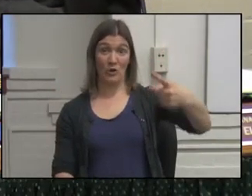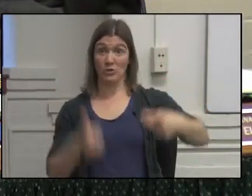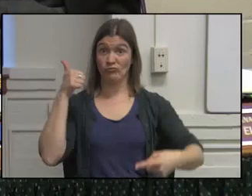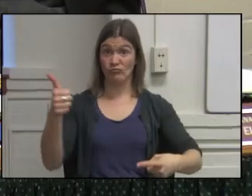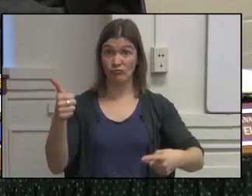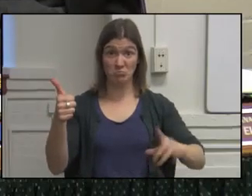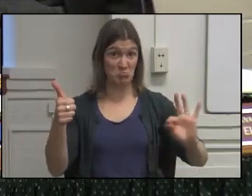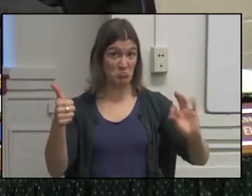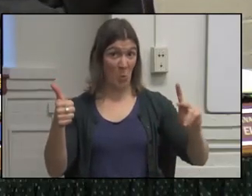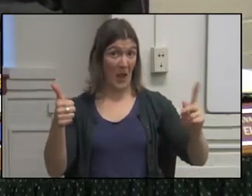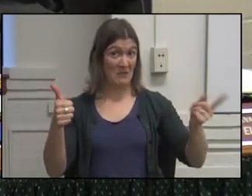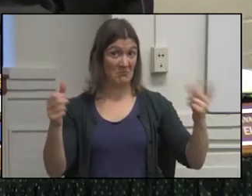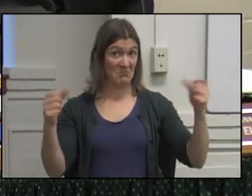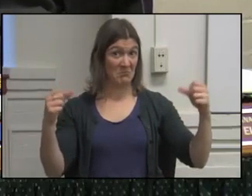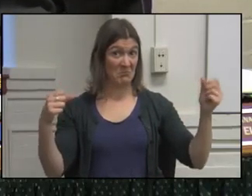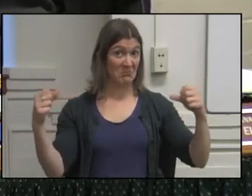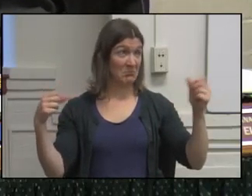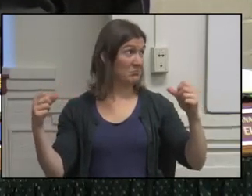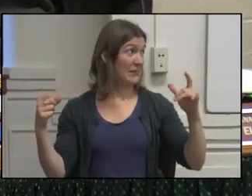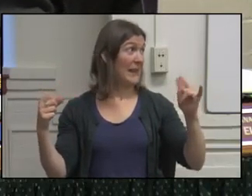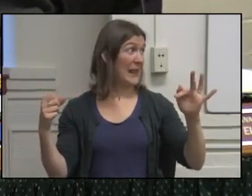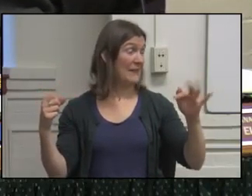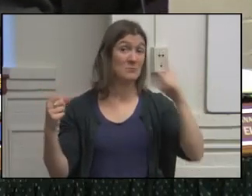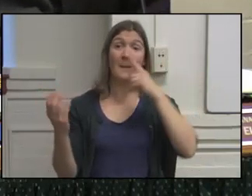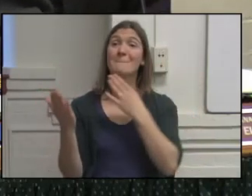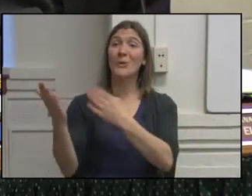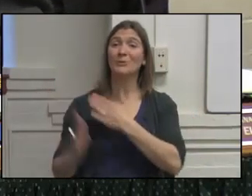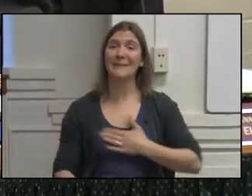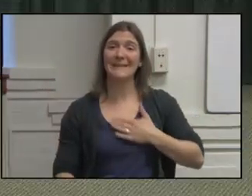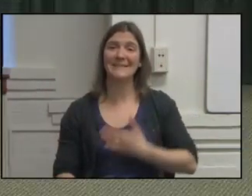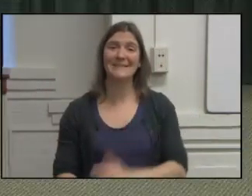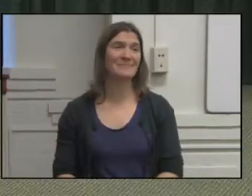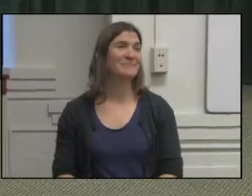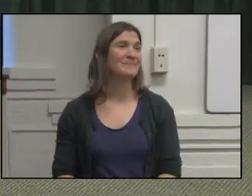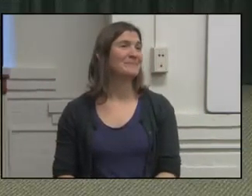everybody comfortable with that? And if so, would somebody make a motion?